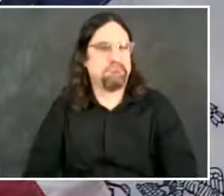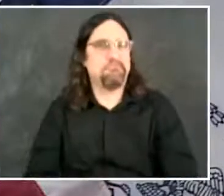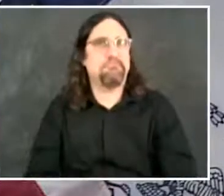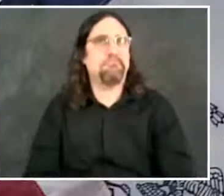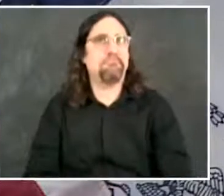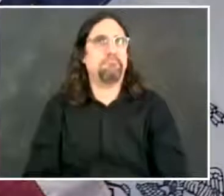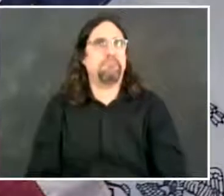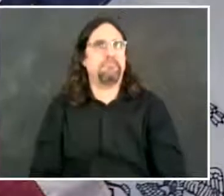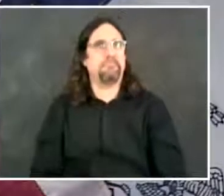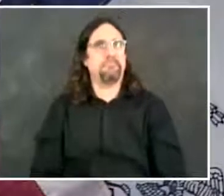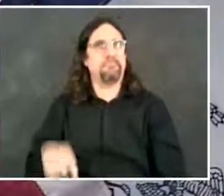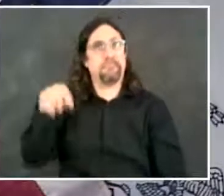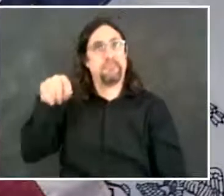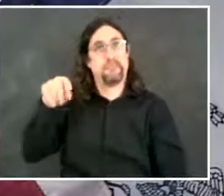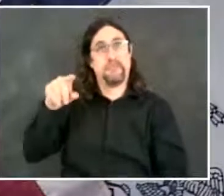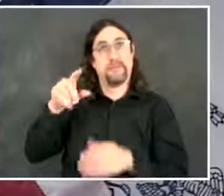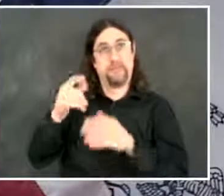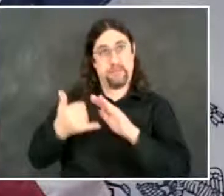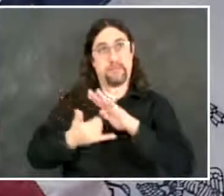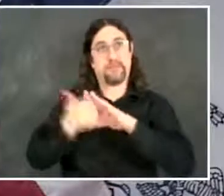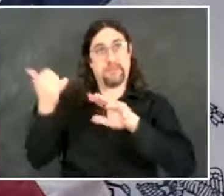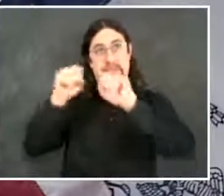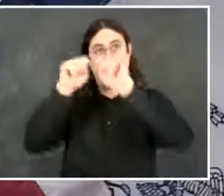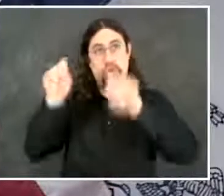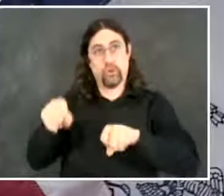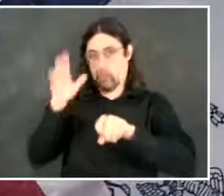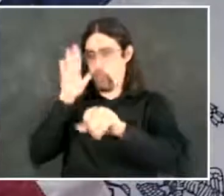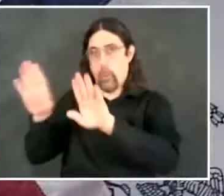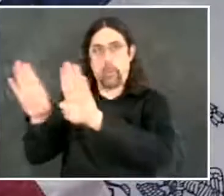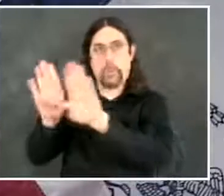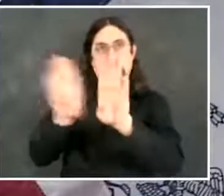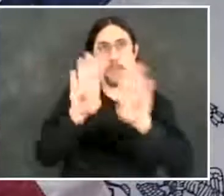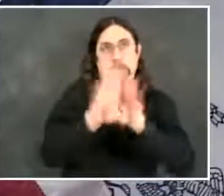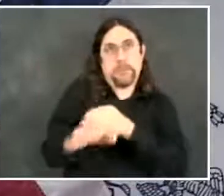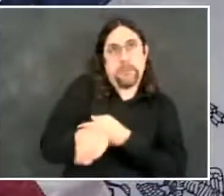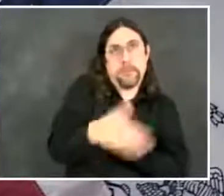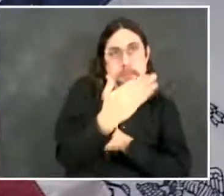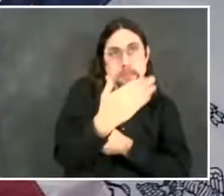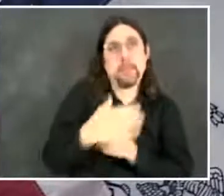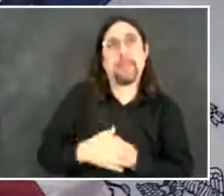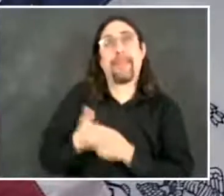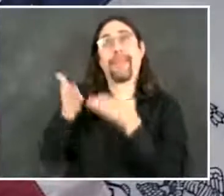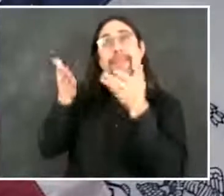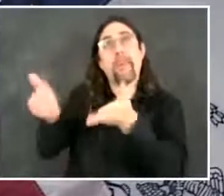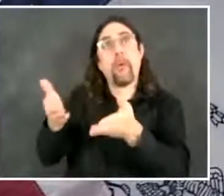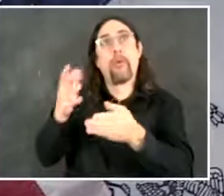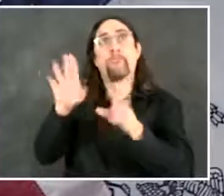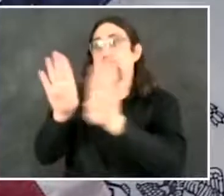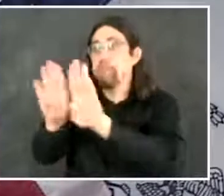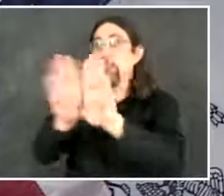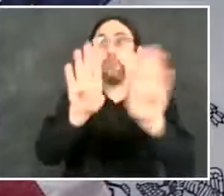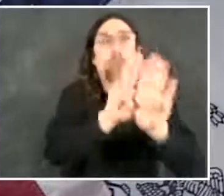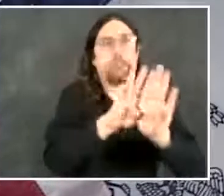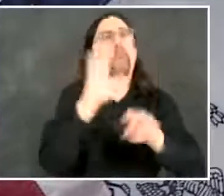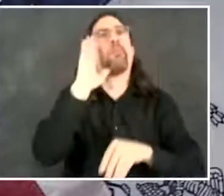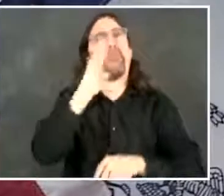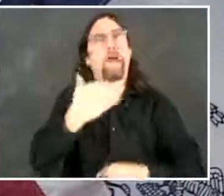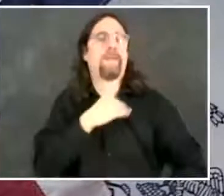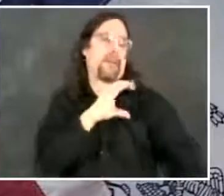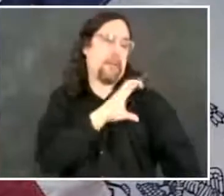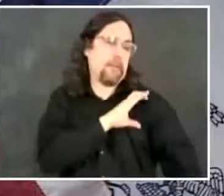to help. If someone is able and decides, meaning that they